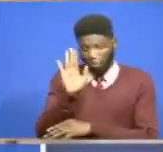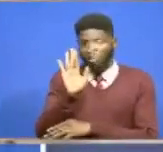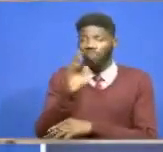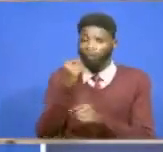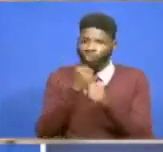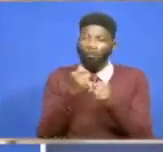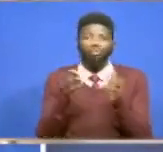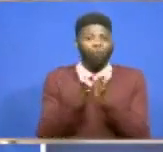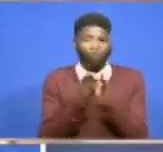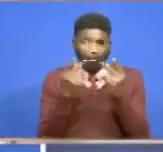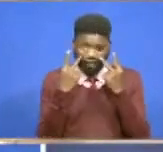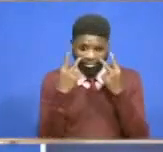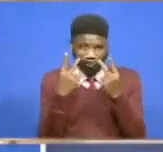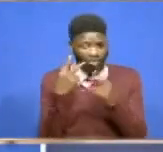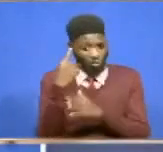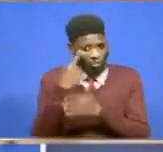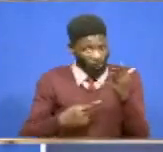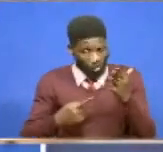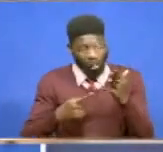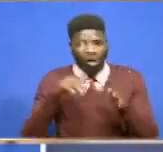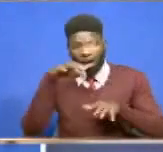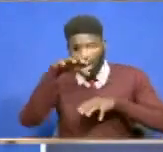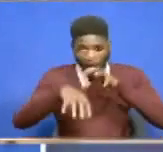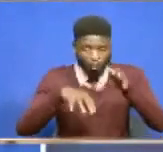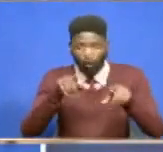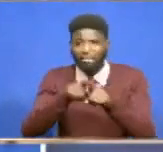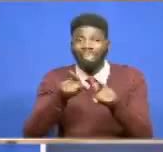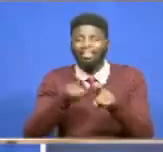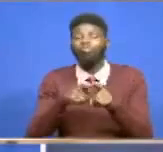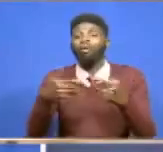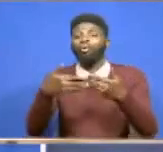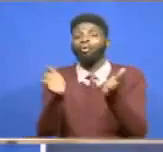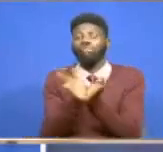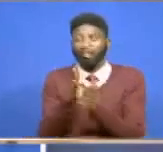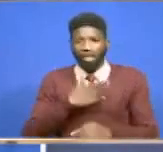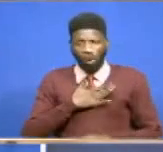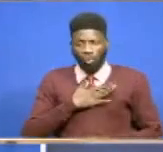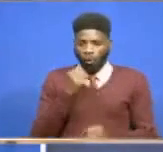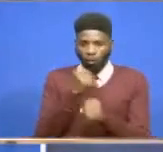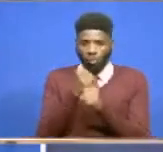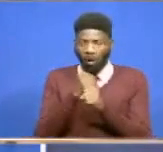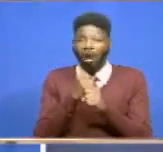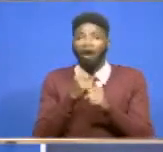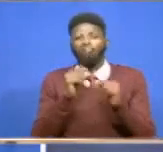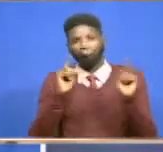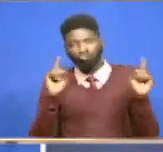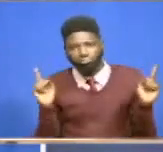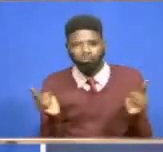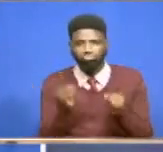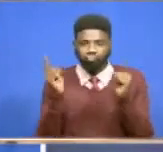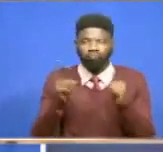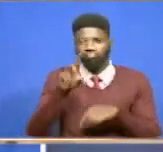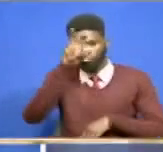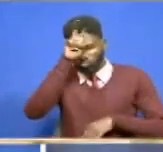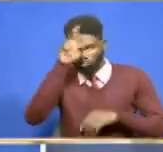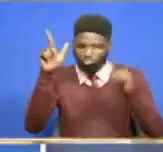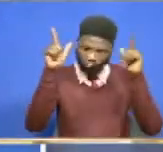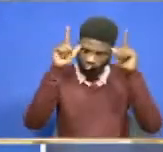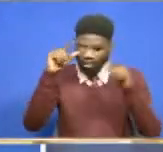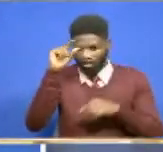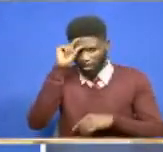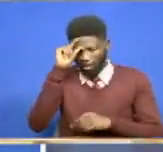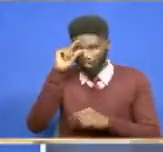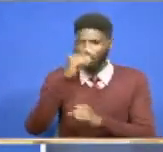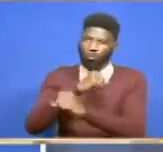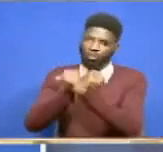that mifugo na jamii zetu wale wanafanya kazi ya kulisha ngombe na mbuzi, mali yenu inalindwa na serikali. We